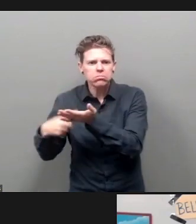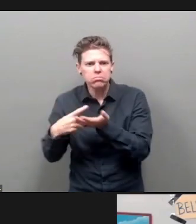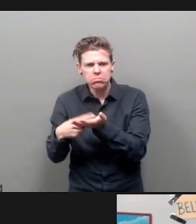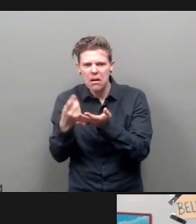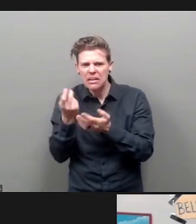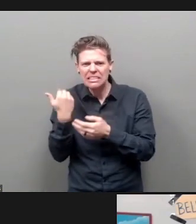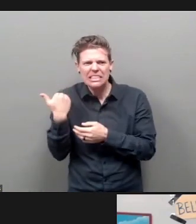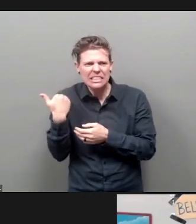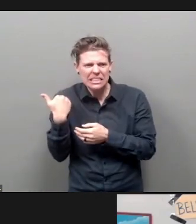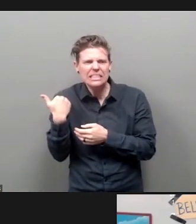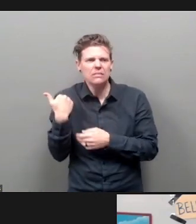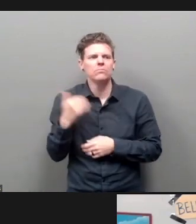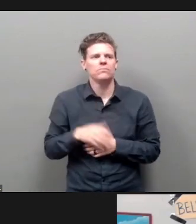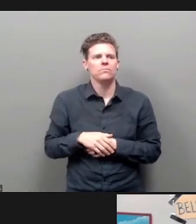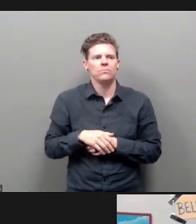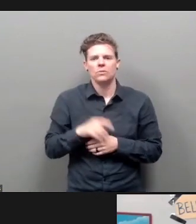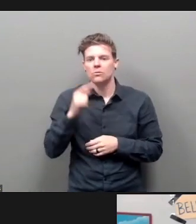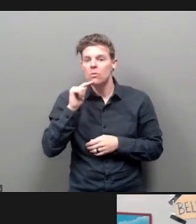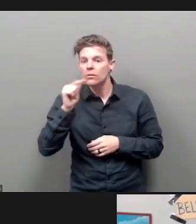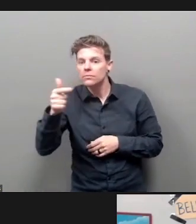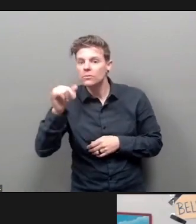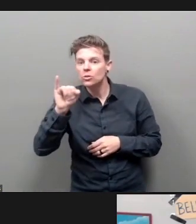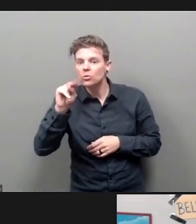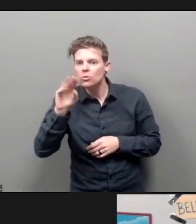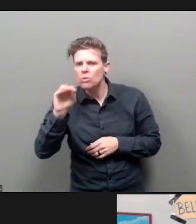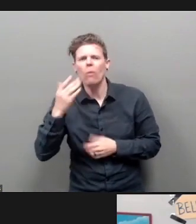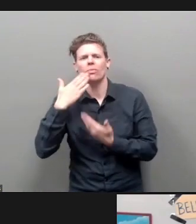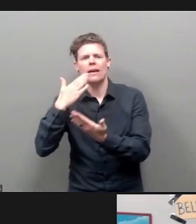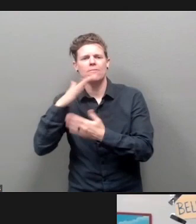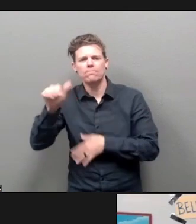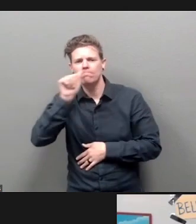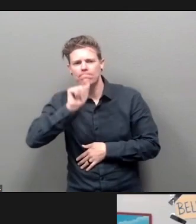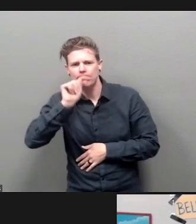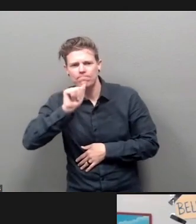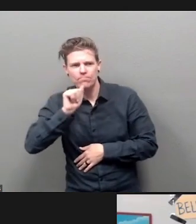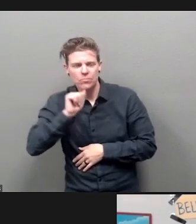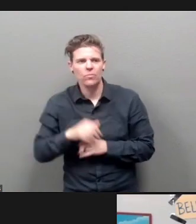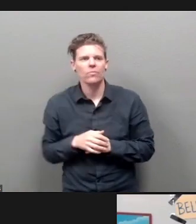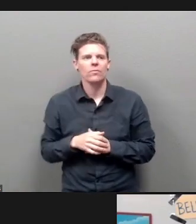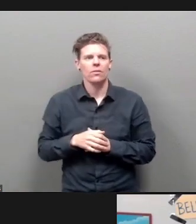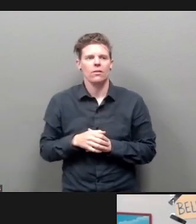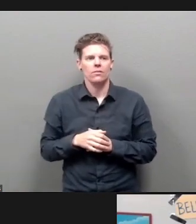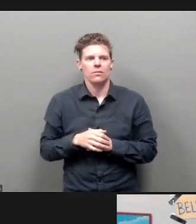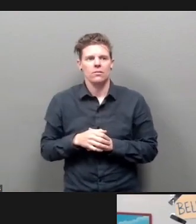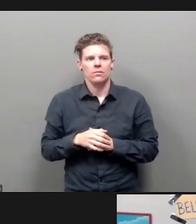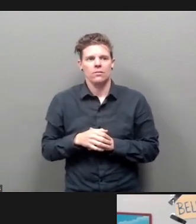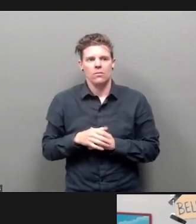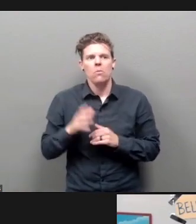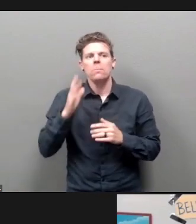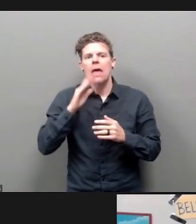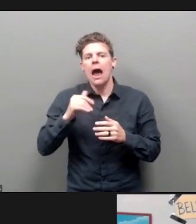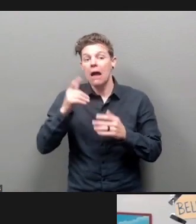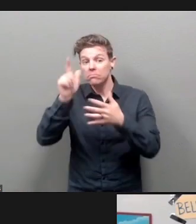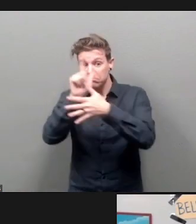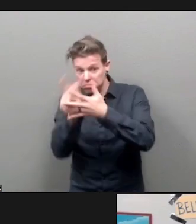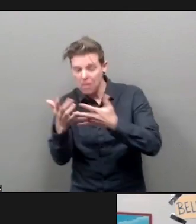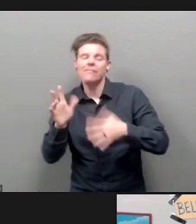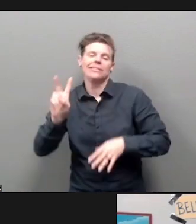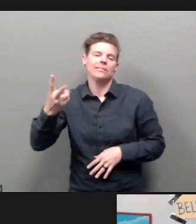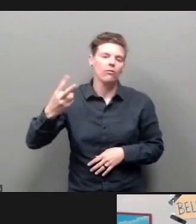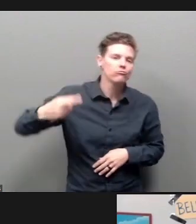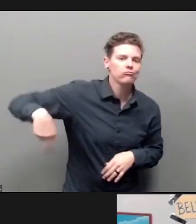your patience. I'll get to you next, and then we'll open it up for a second round of questions. So wanted to return to this question